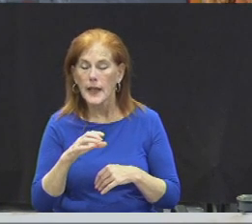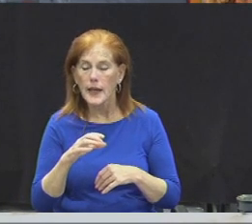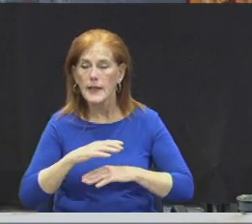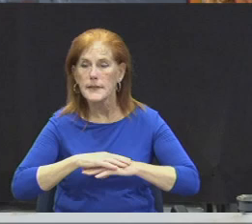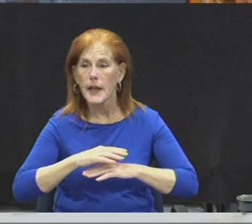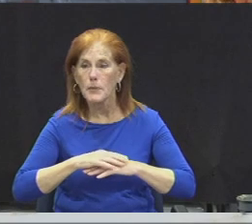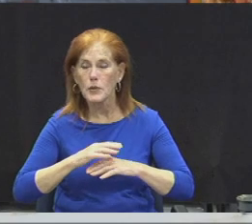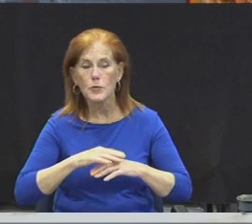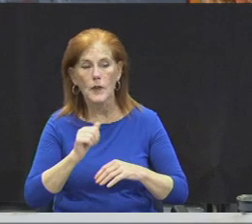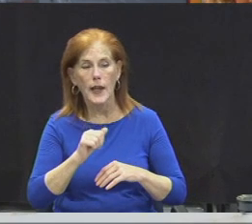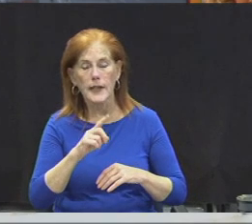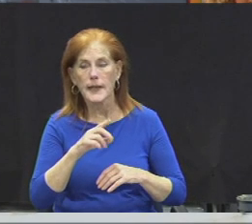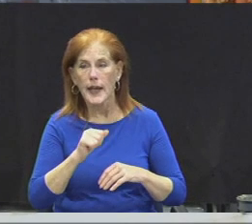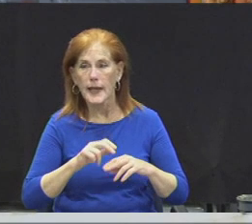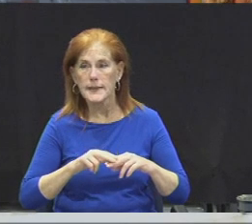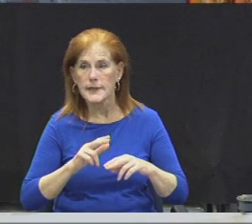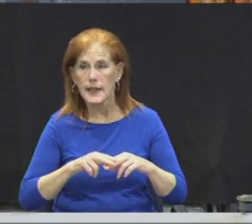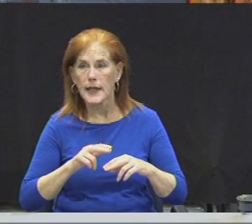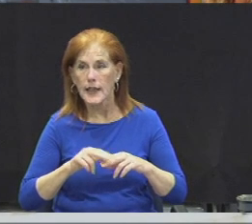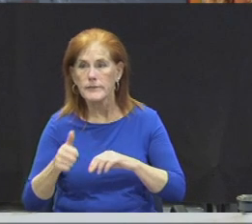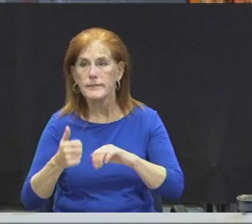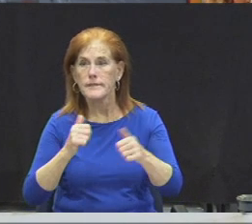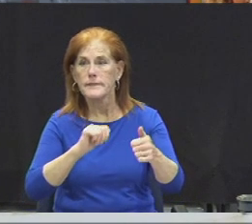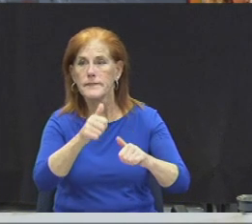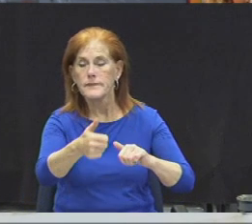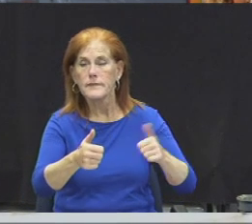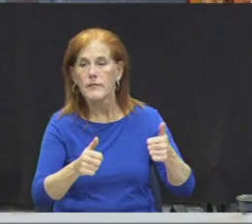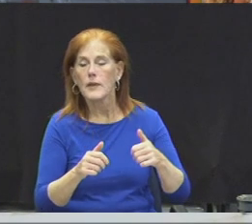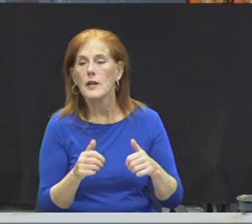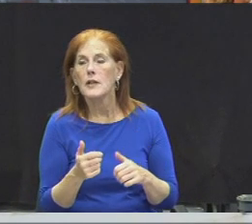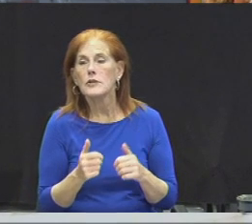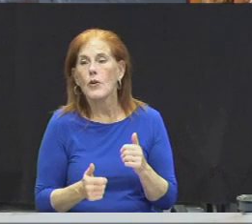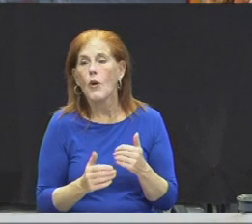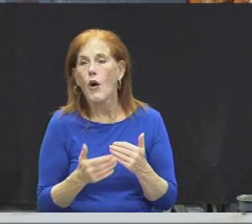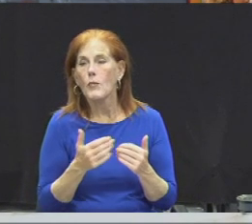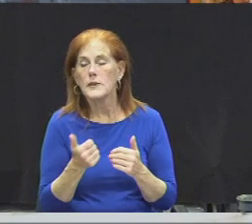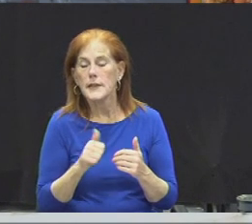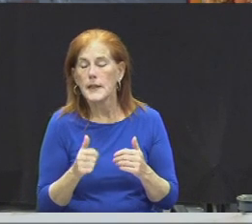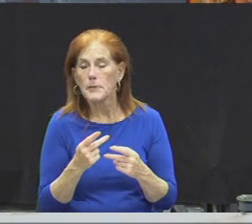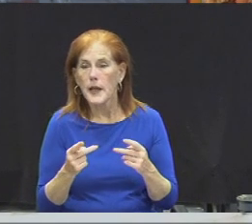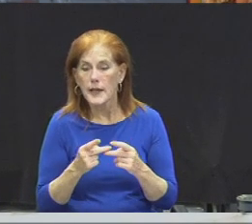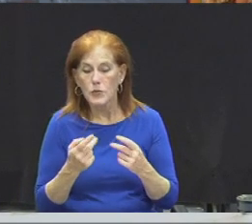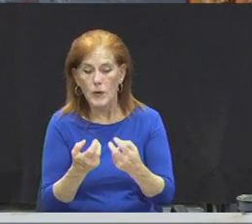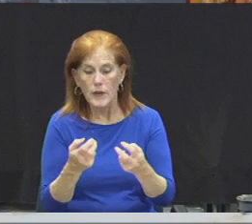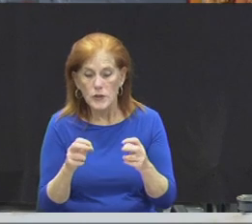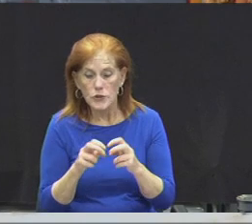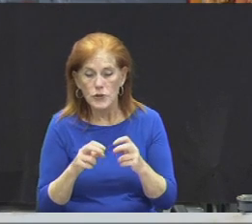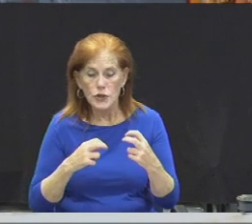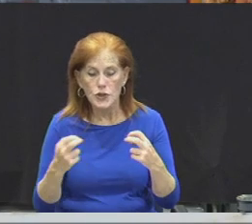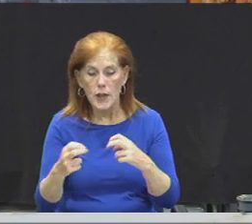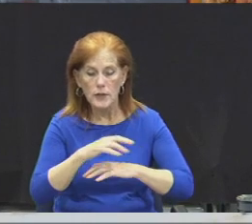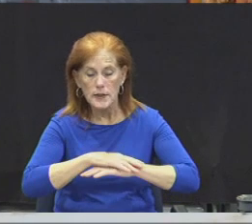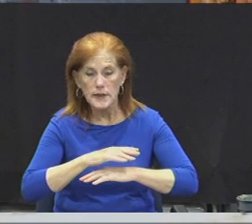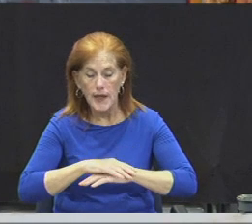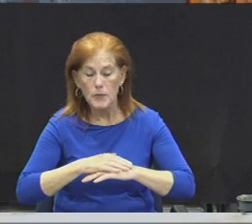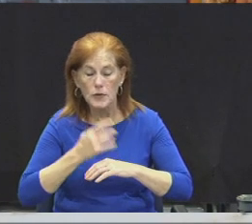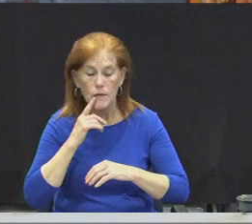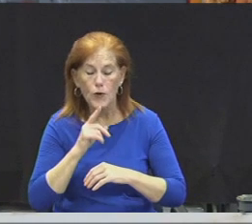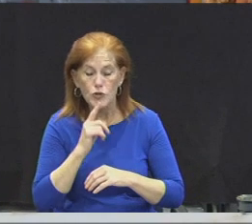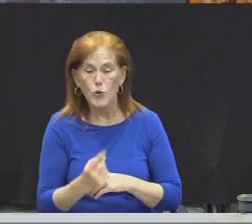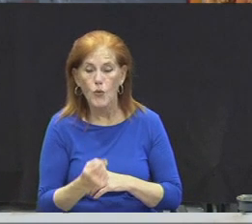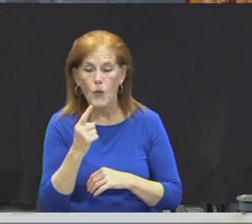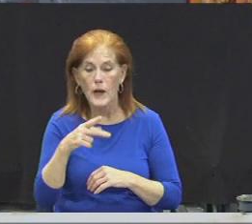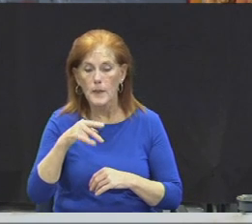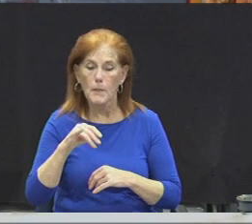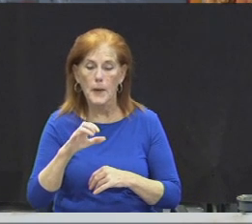seating integrated and distributed throughout the site. So generally in any kind of cluster of areas where there's picnic tables, there's at least one that